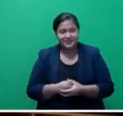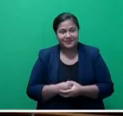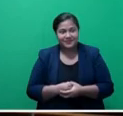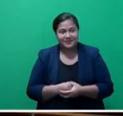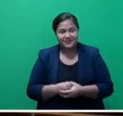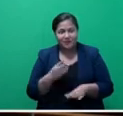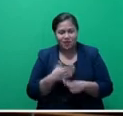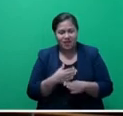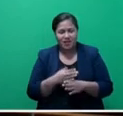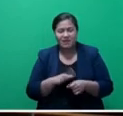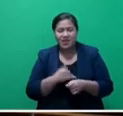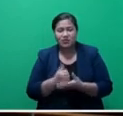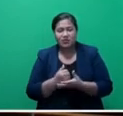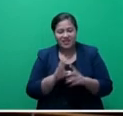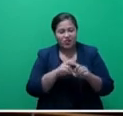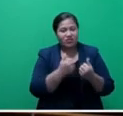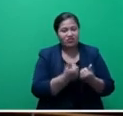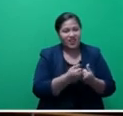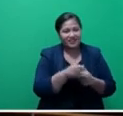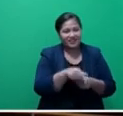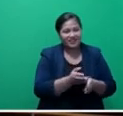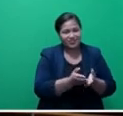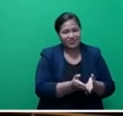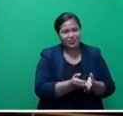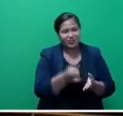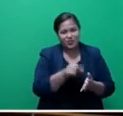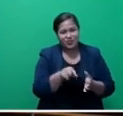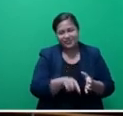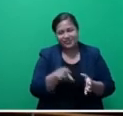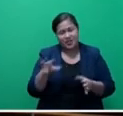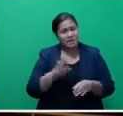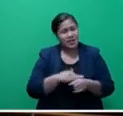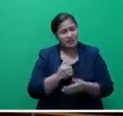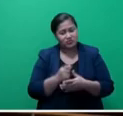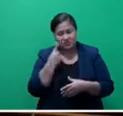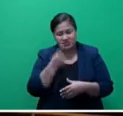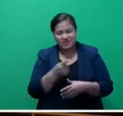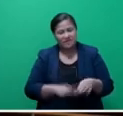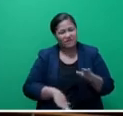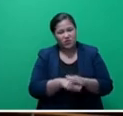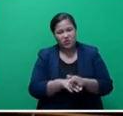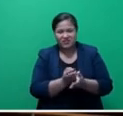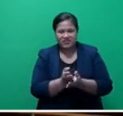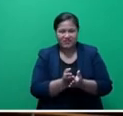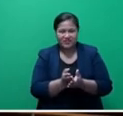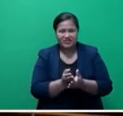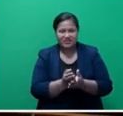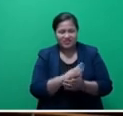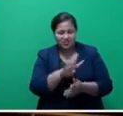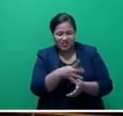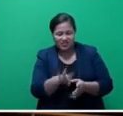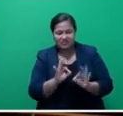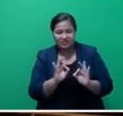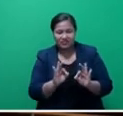that contracted vessels for franchise ships, first of all, they ensure that they're fully serviced. And of course, safety is